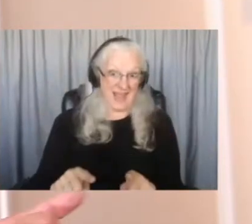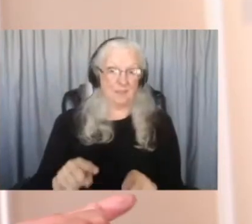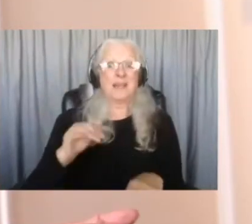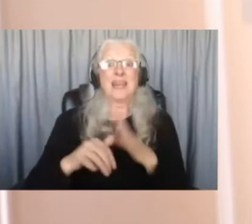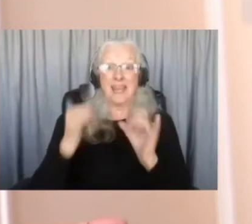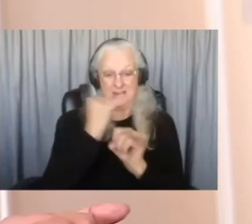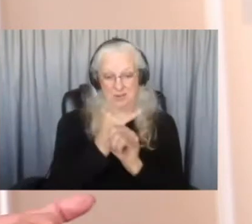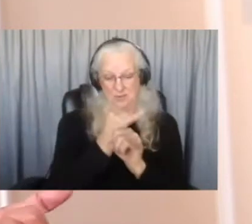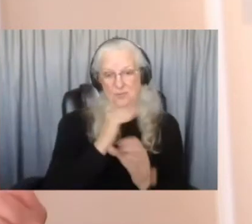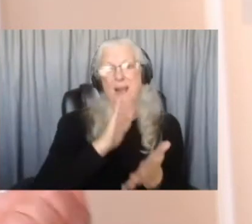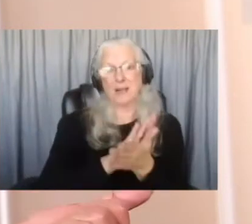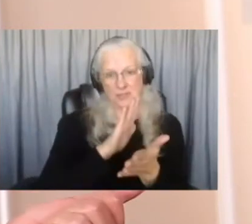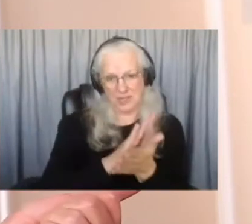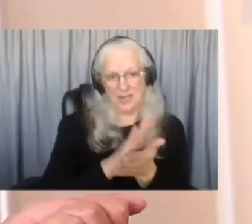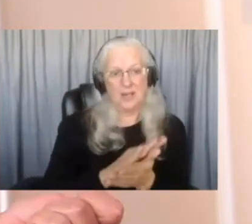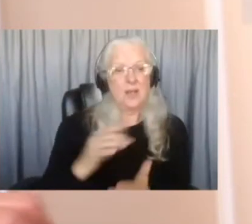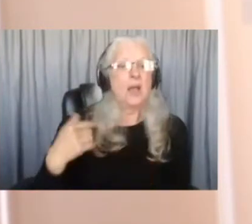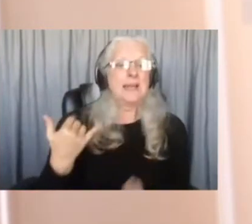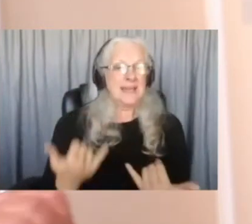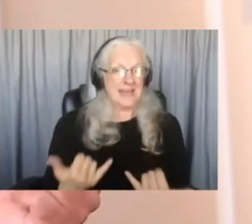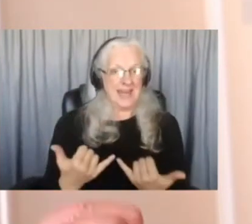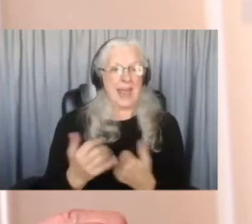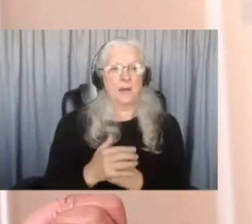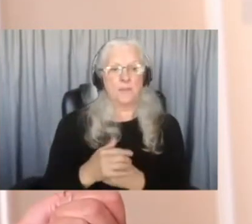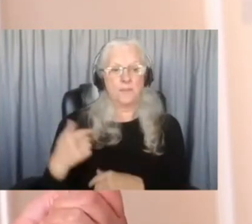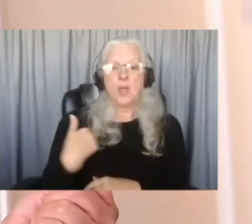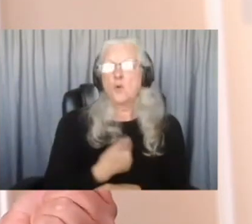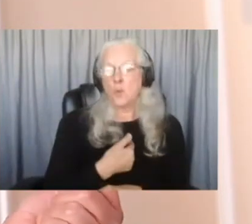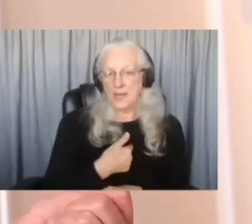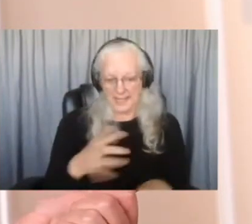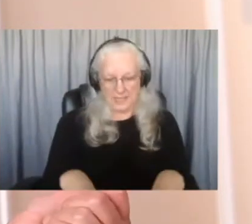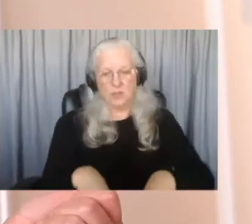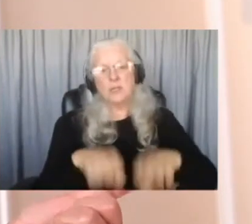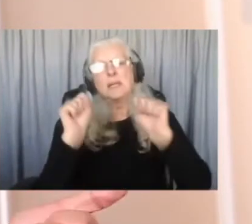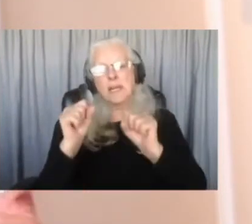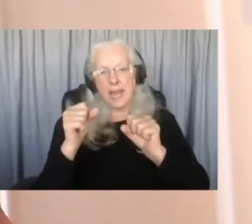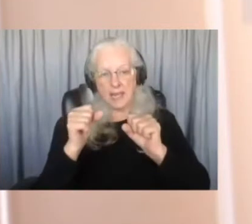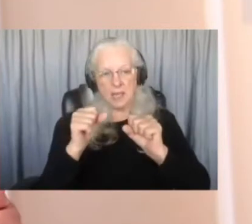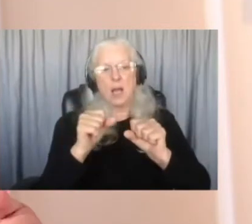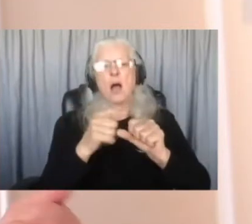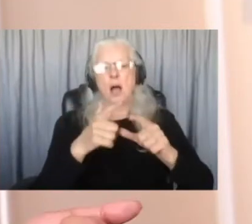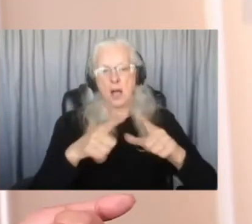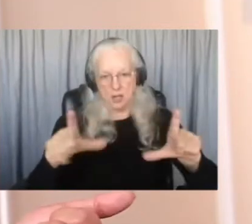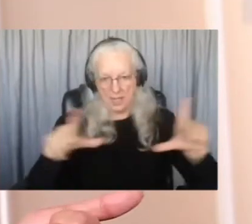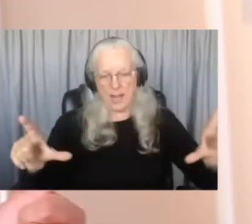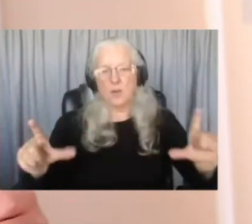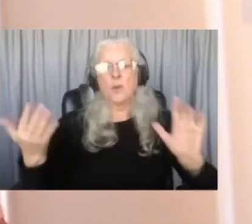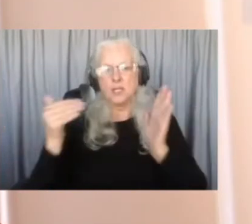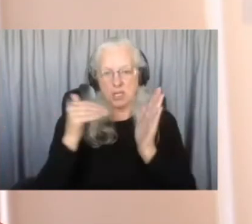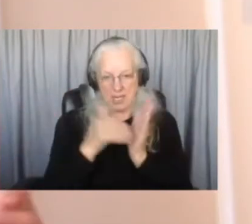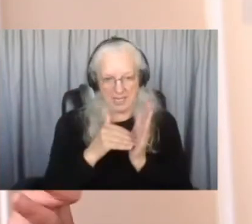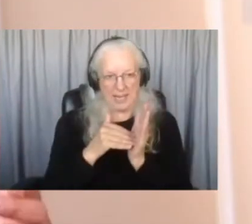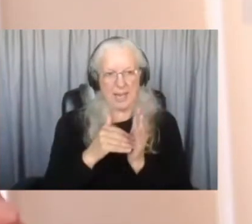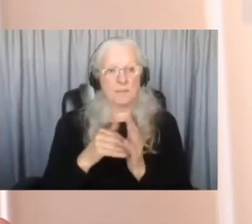need to reclaim our languages. We need to have them back. There's government funding now,